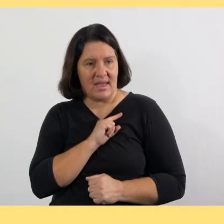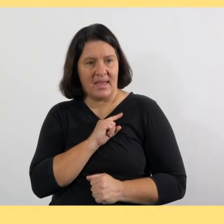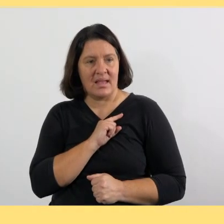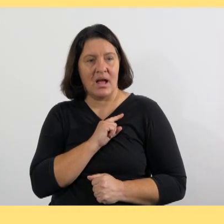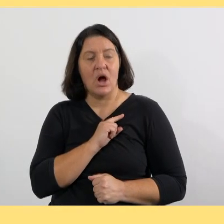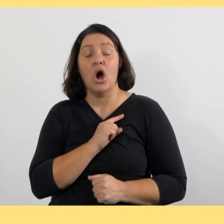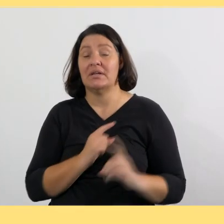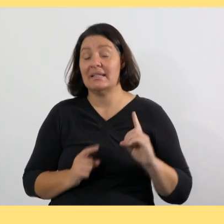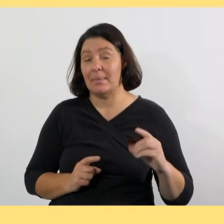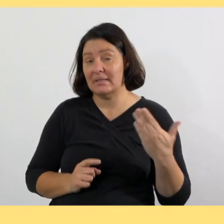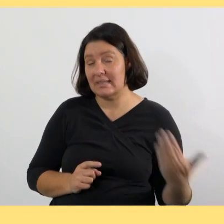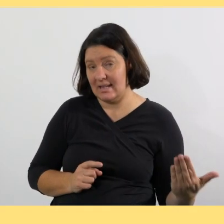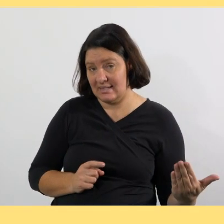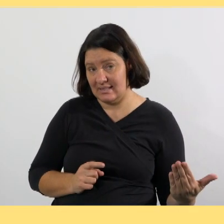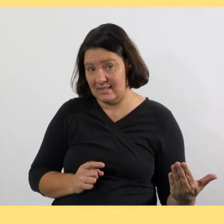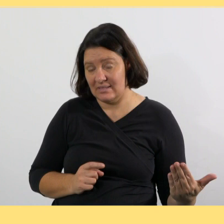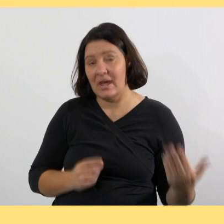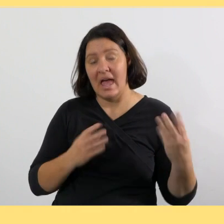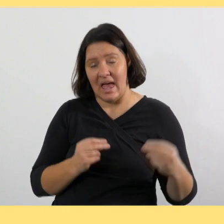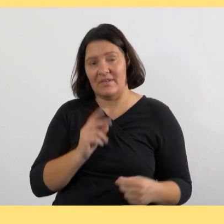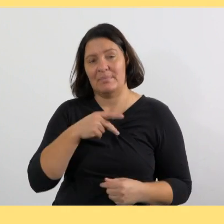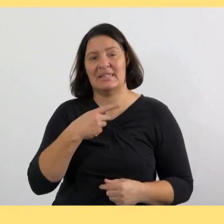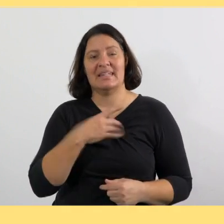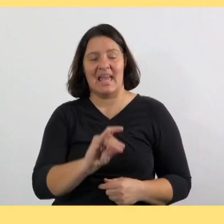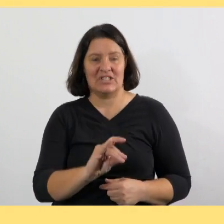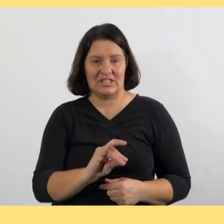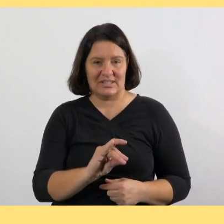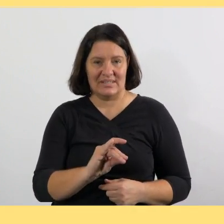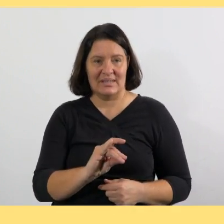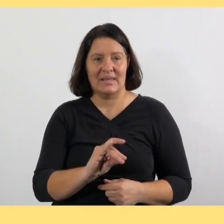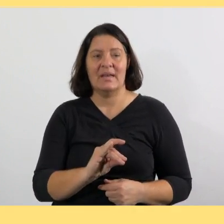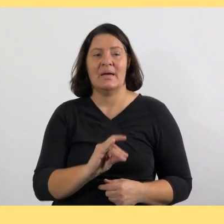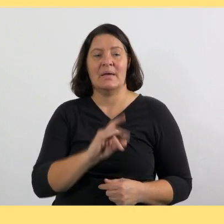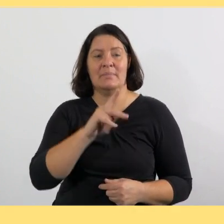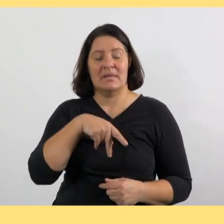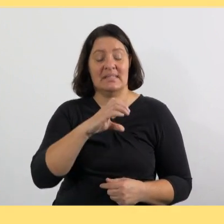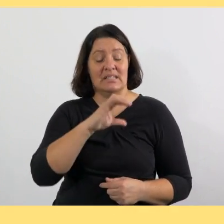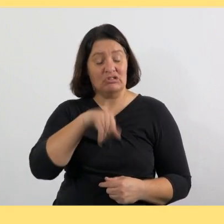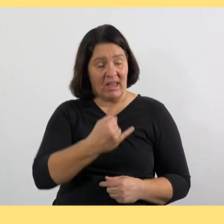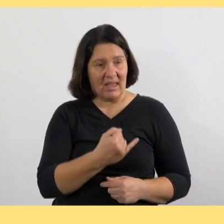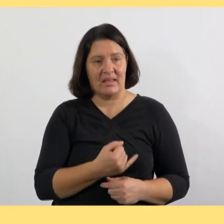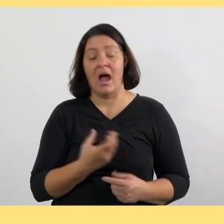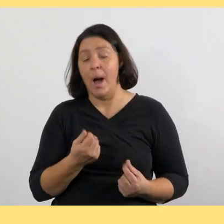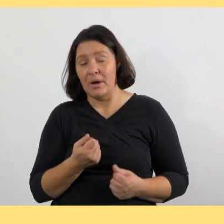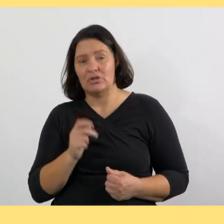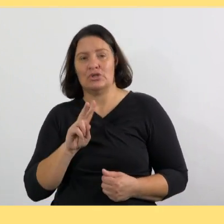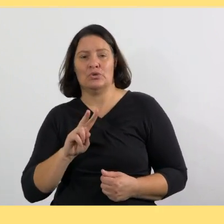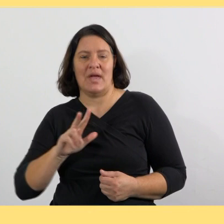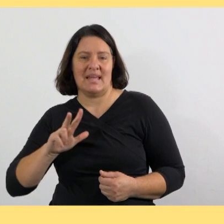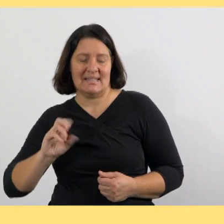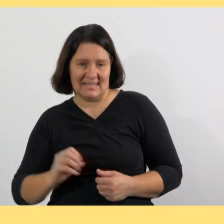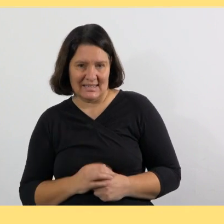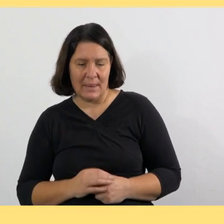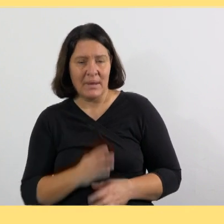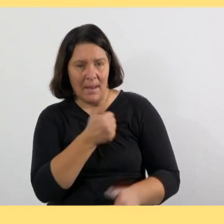then find on the debit side, you have your petty cash, BCJ 280. So this